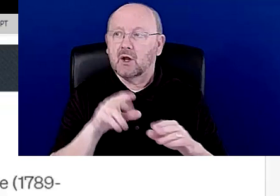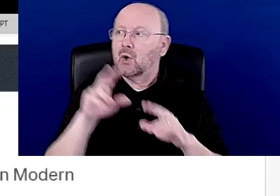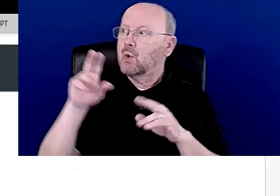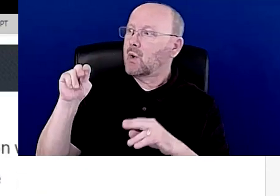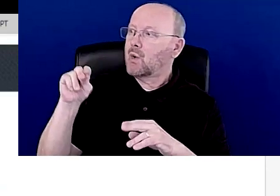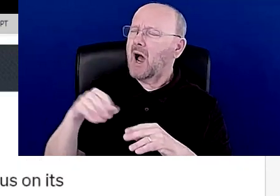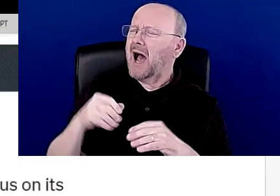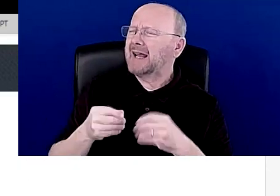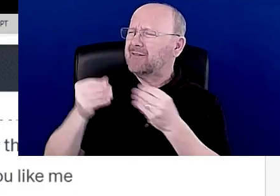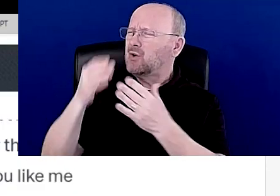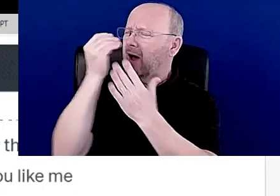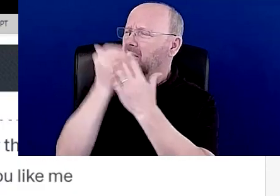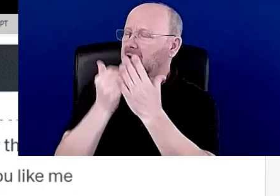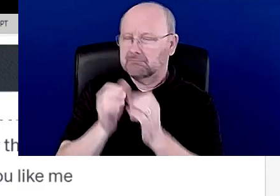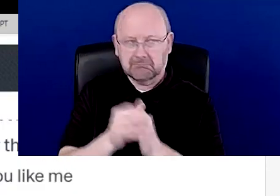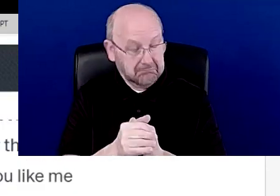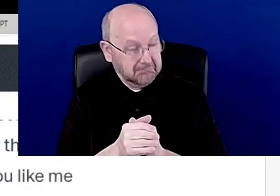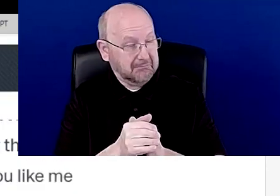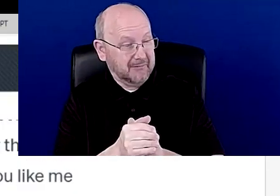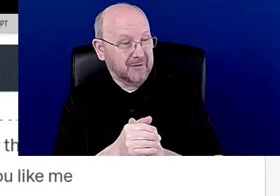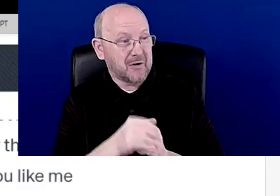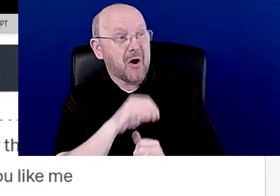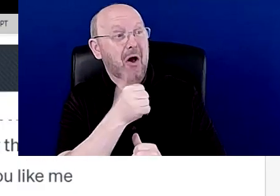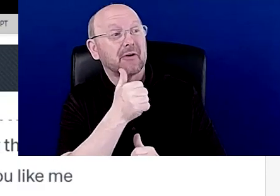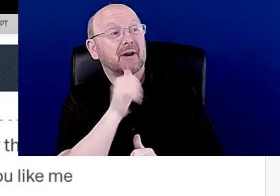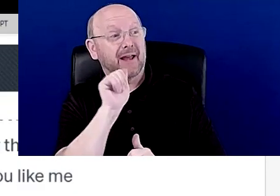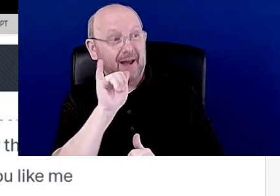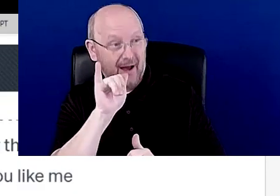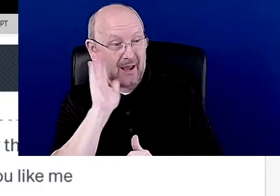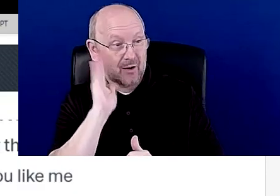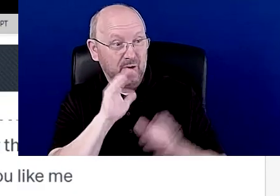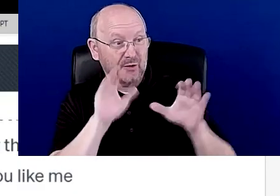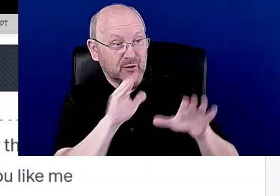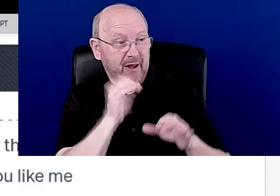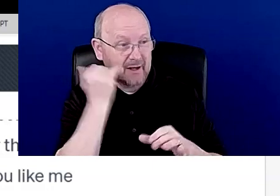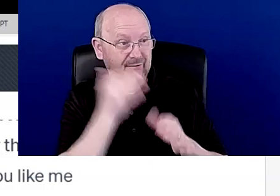that being said, there are other AIs that will do it.